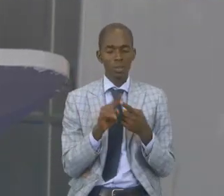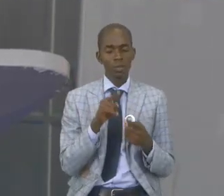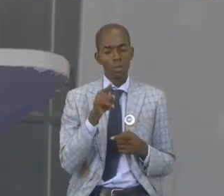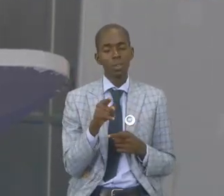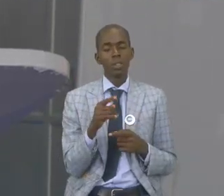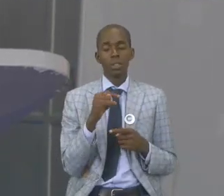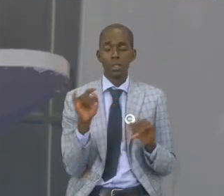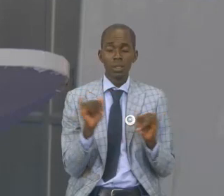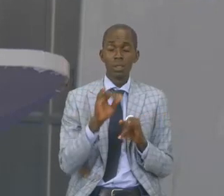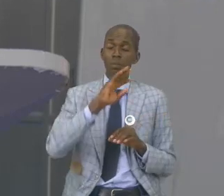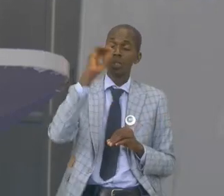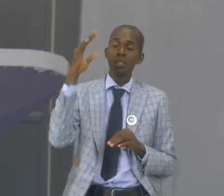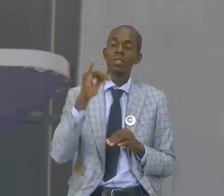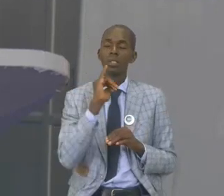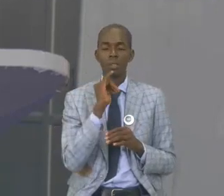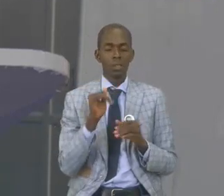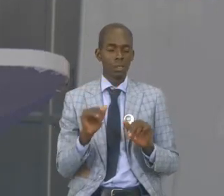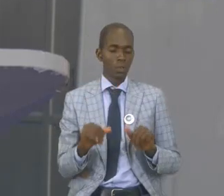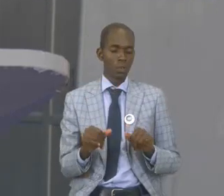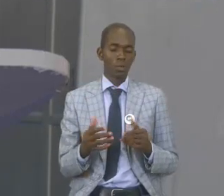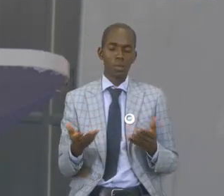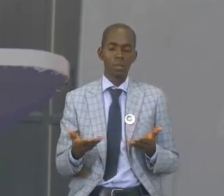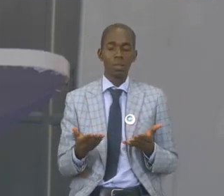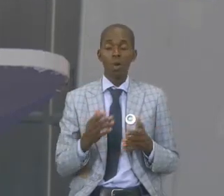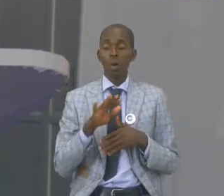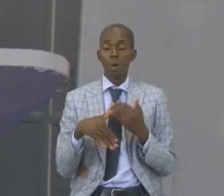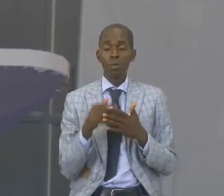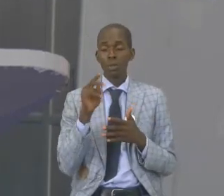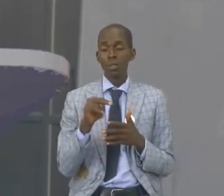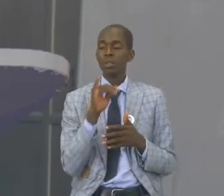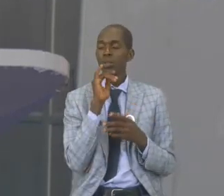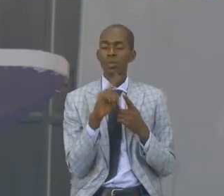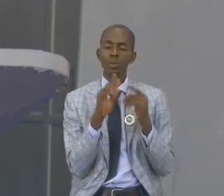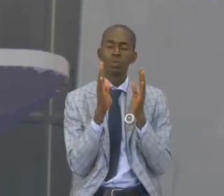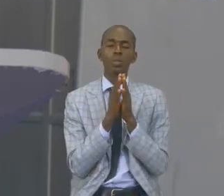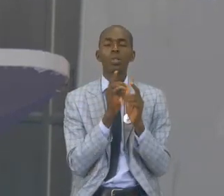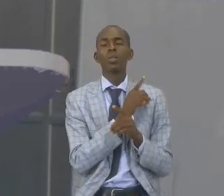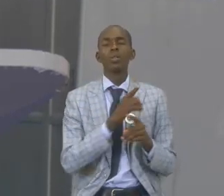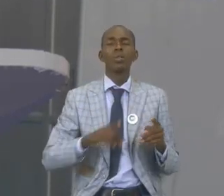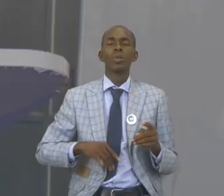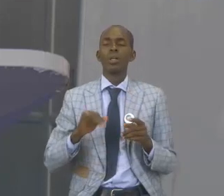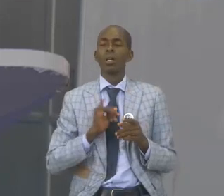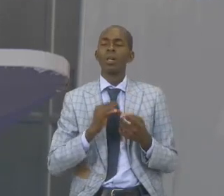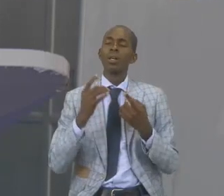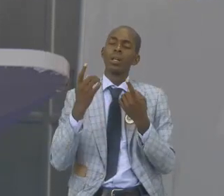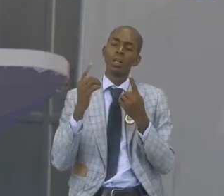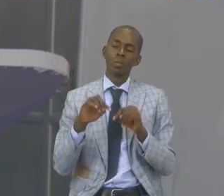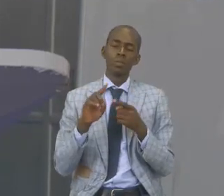available. All you need to do now is say, oh Lord, I come. I want to have a relationship with